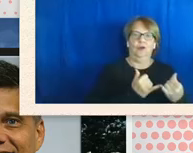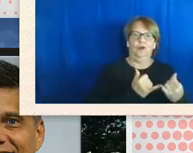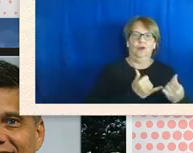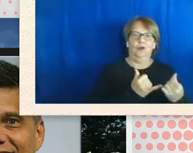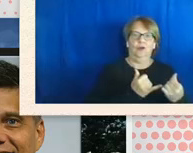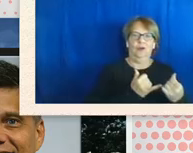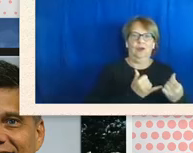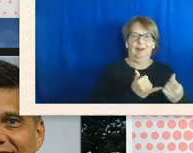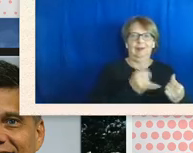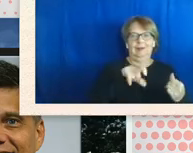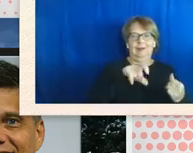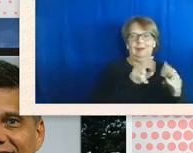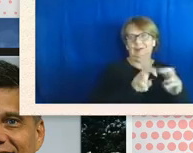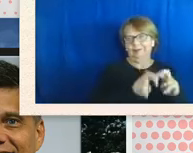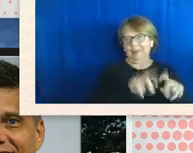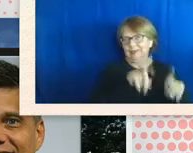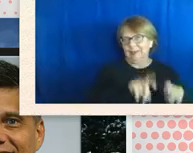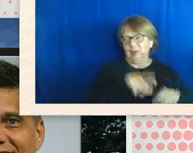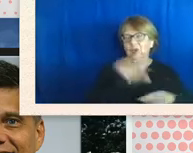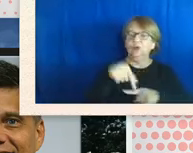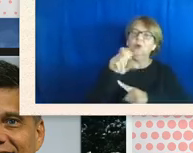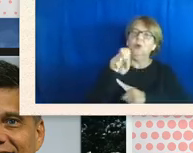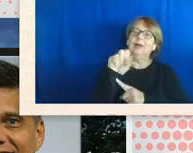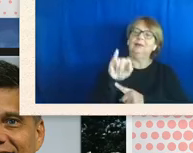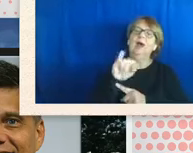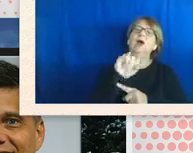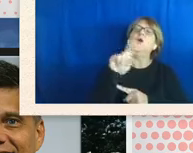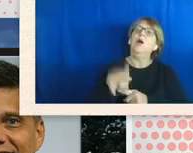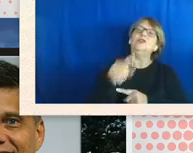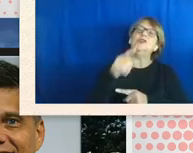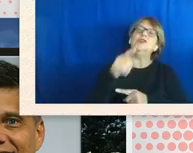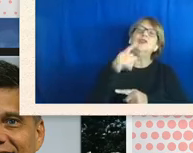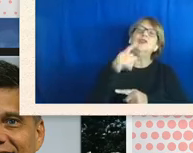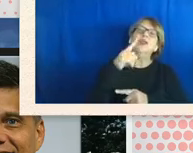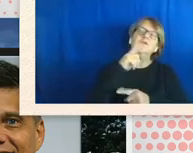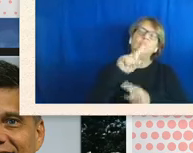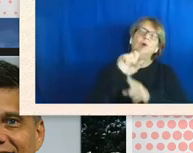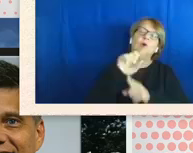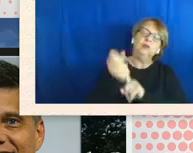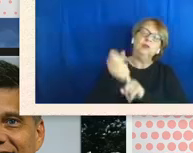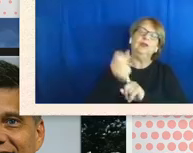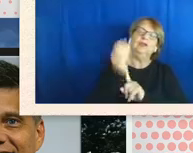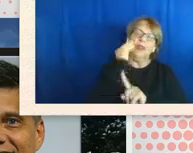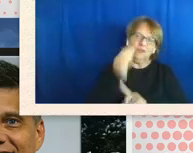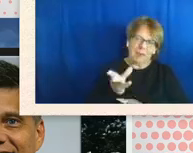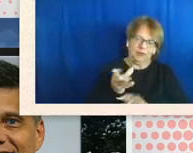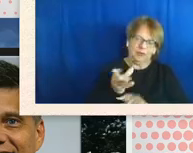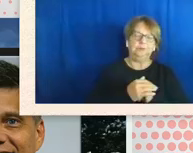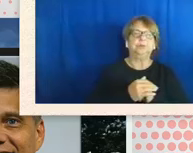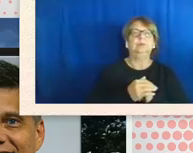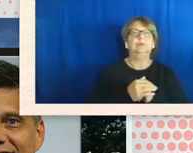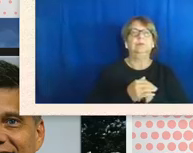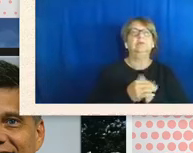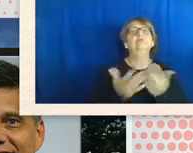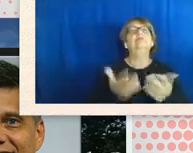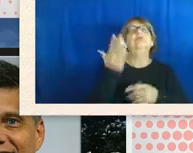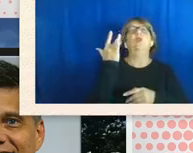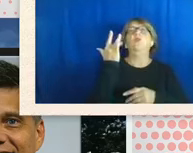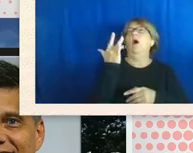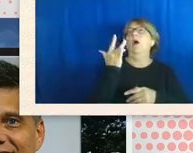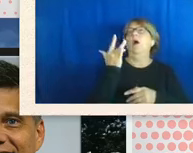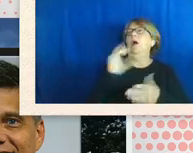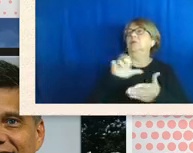the QSI, or Questionnaire for Situational Information. Now, why are we doing this? Some people might